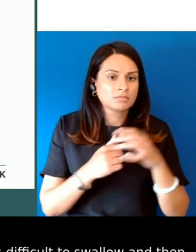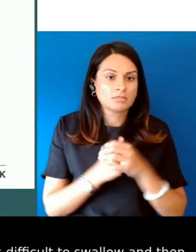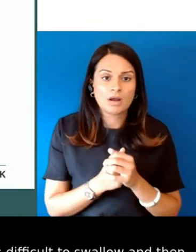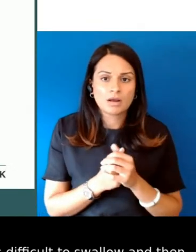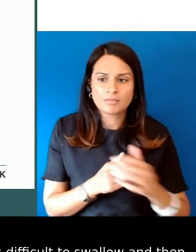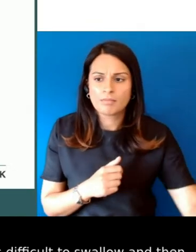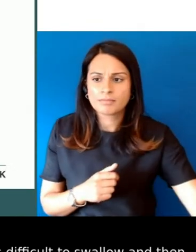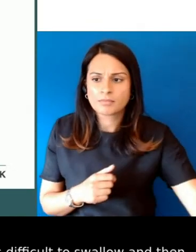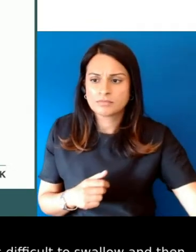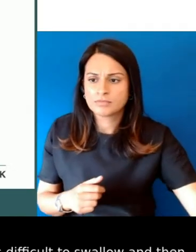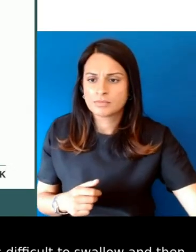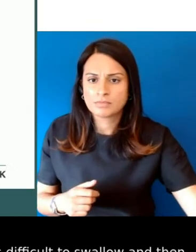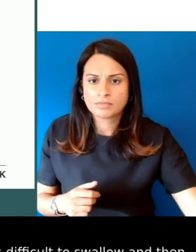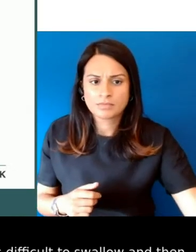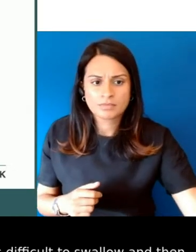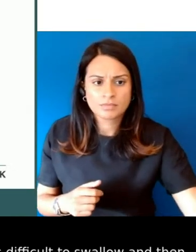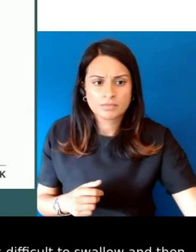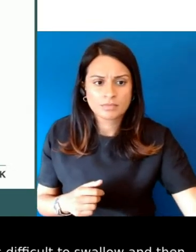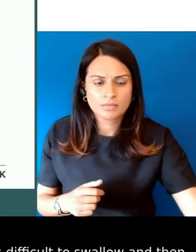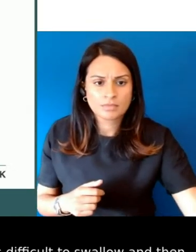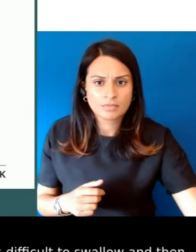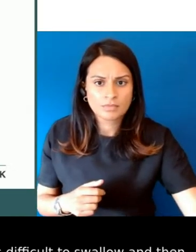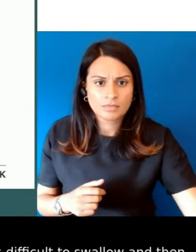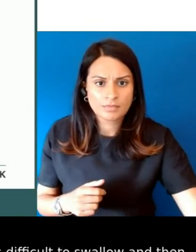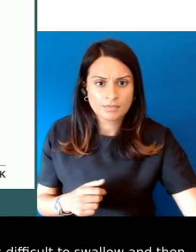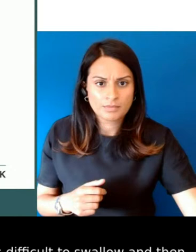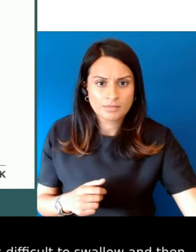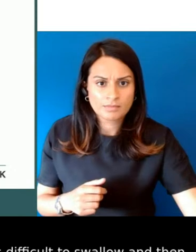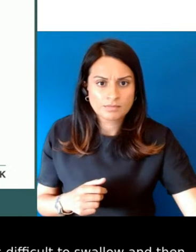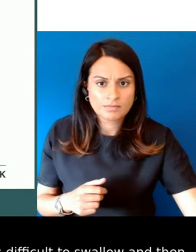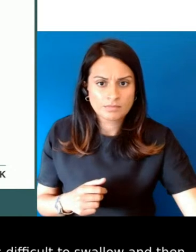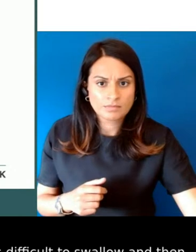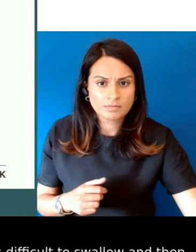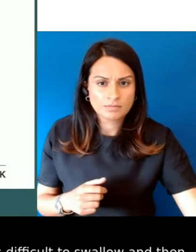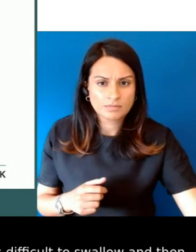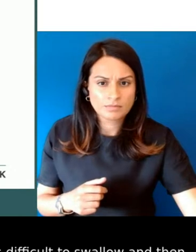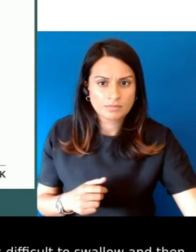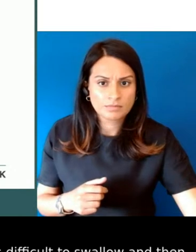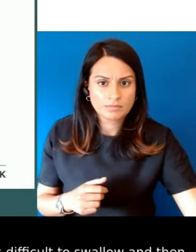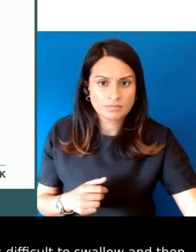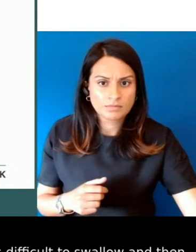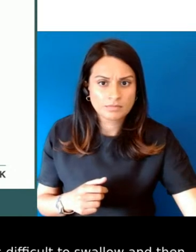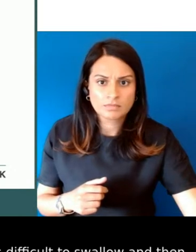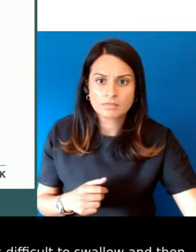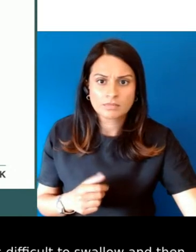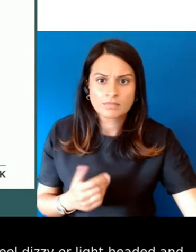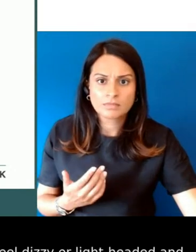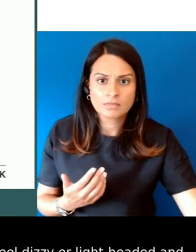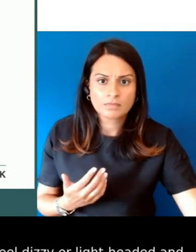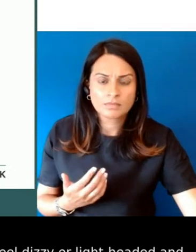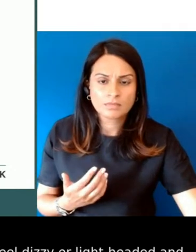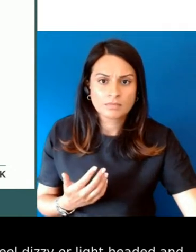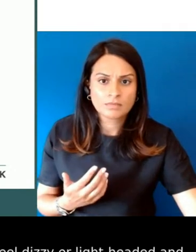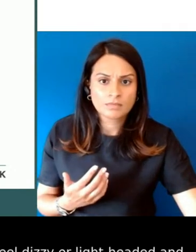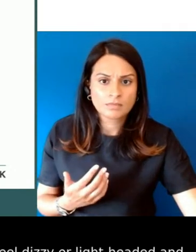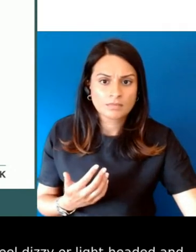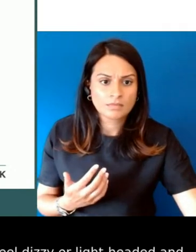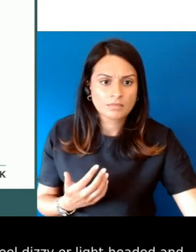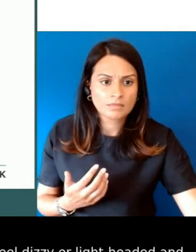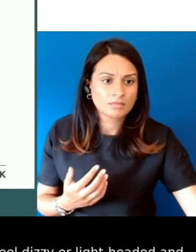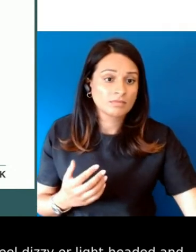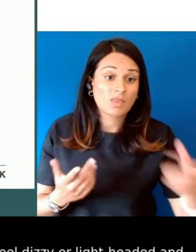tension as well where they have to feel dizzy and more like it and sometimes faint uh and and then these most cases of